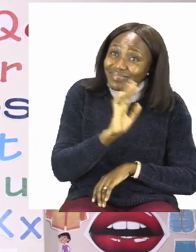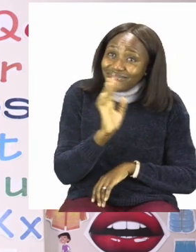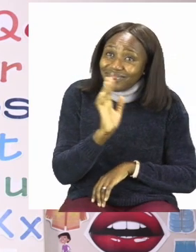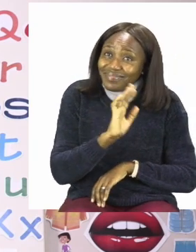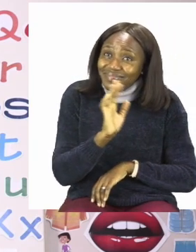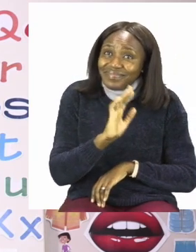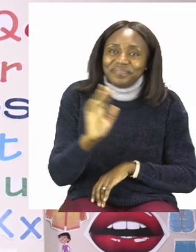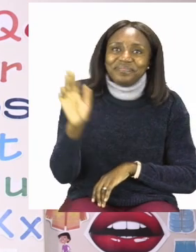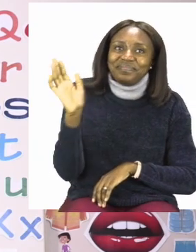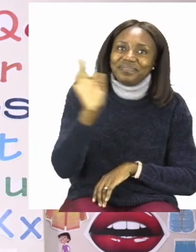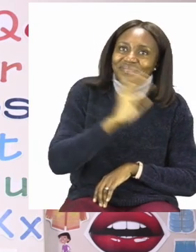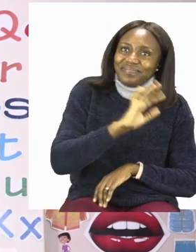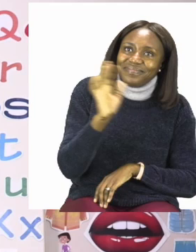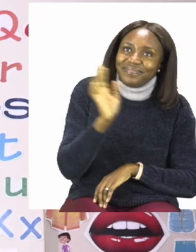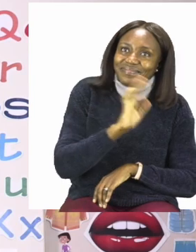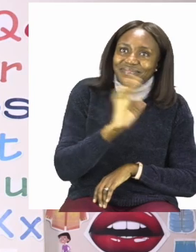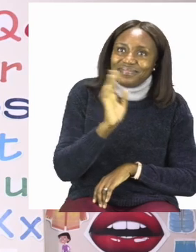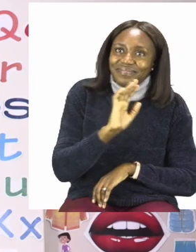Goodbye,